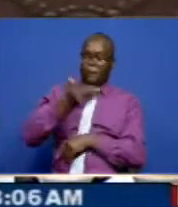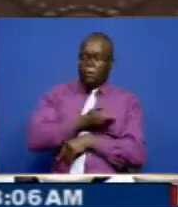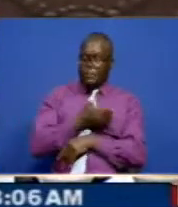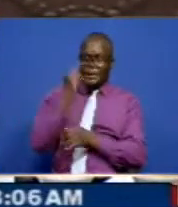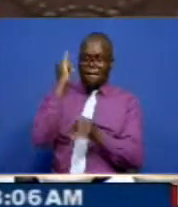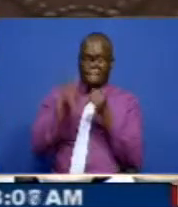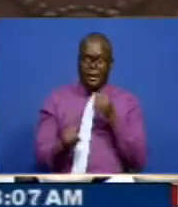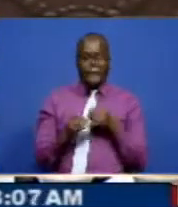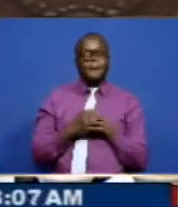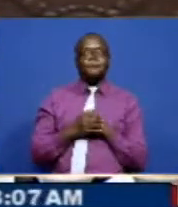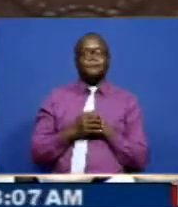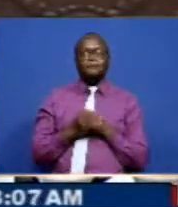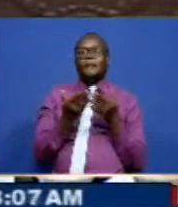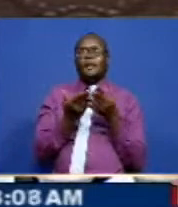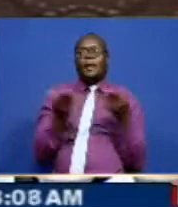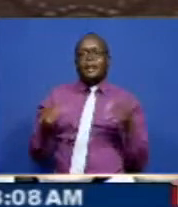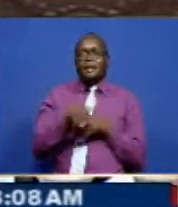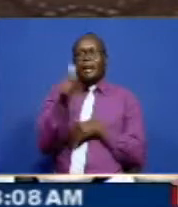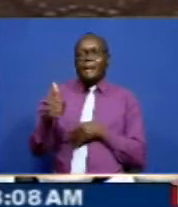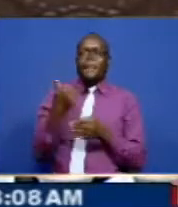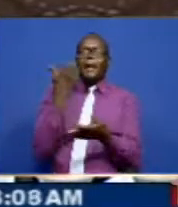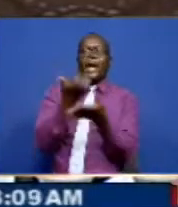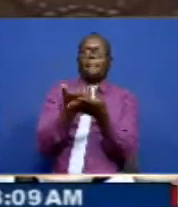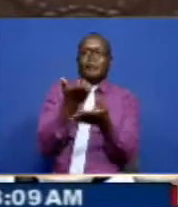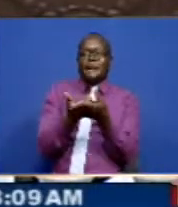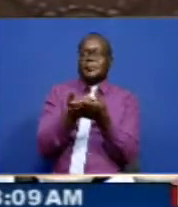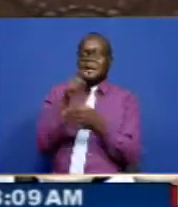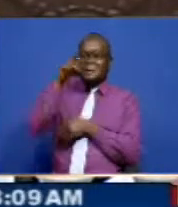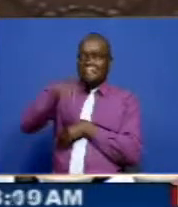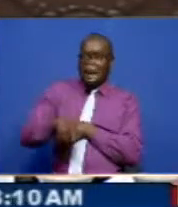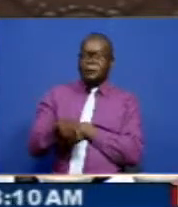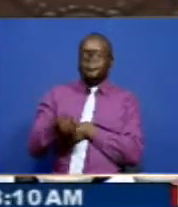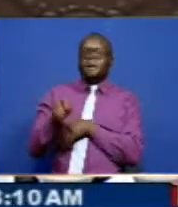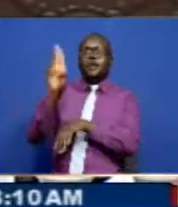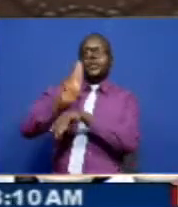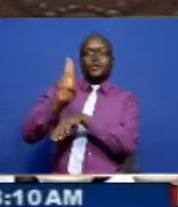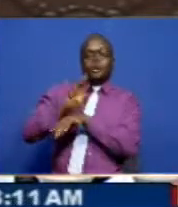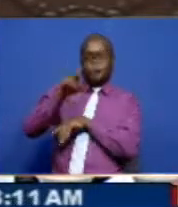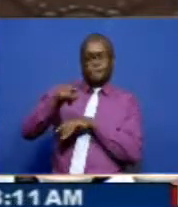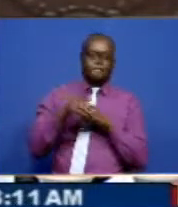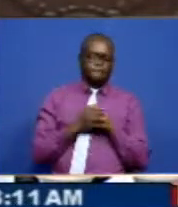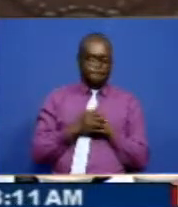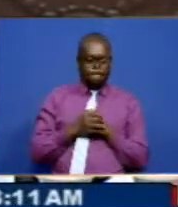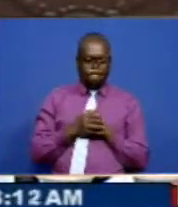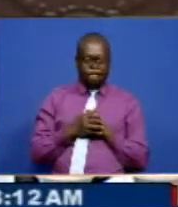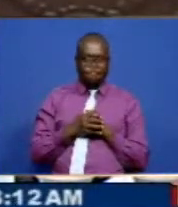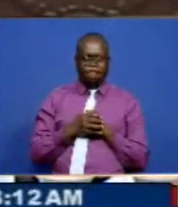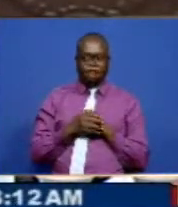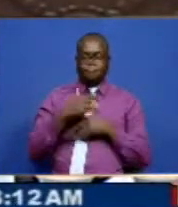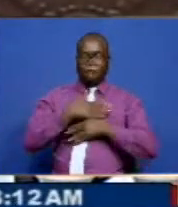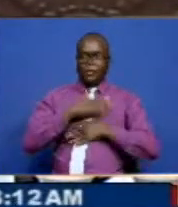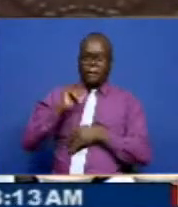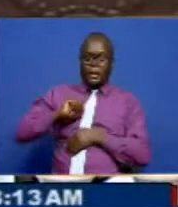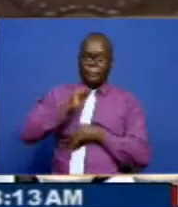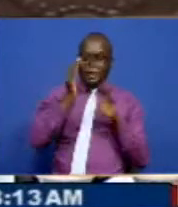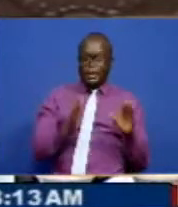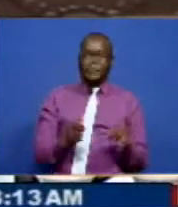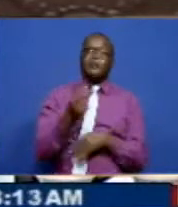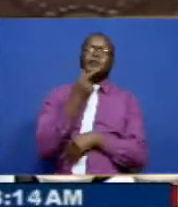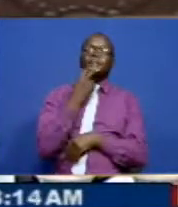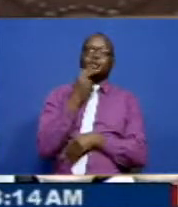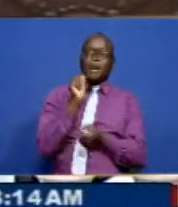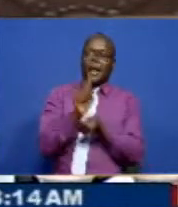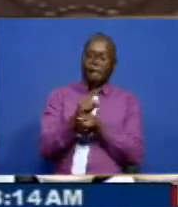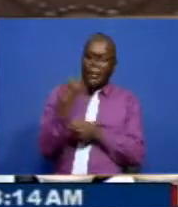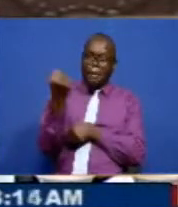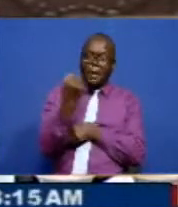finally, any other evidence to be relied on. Honorable Senators, on Tuesday, 11th